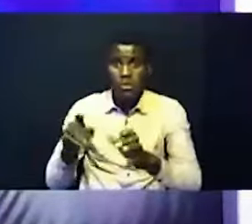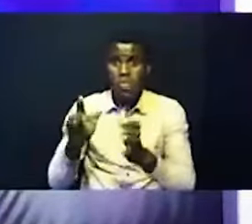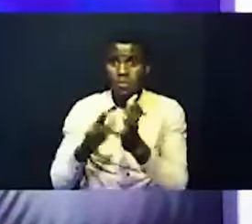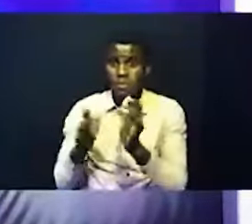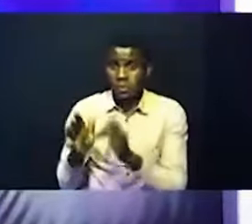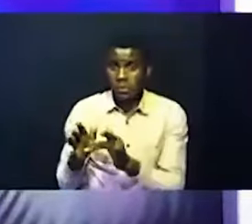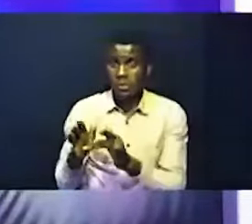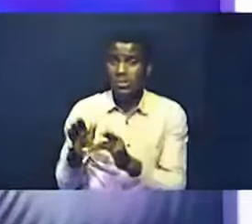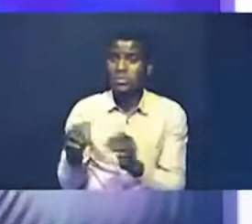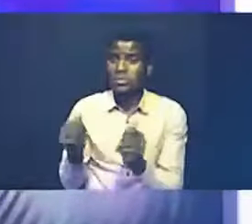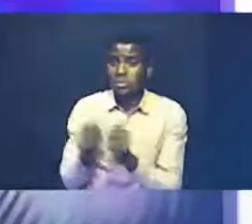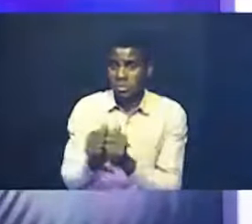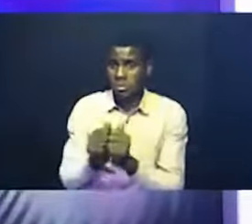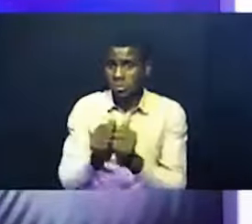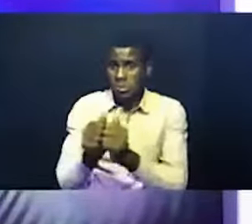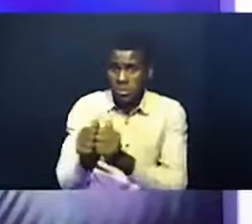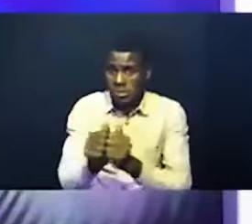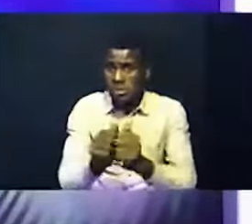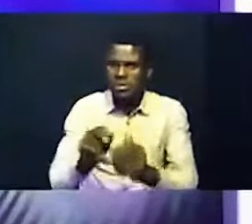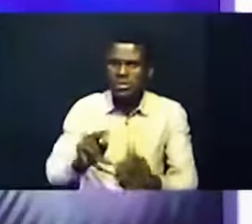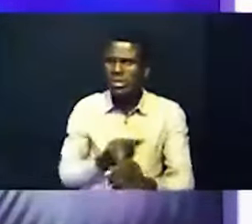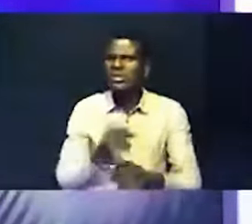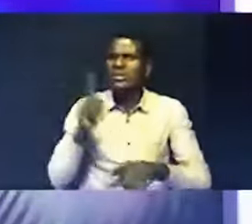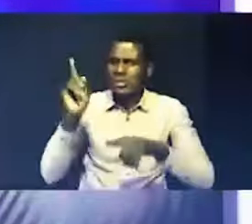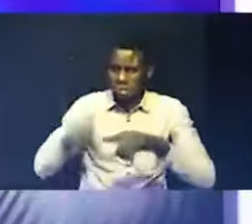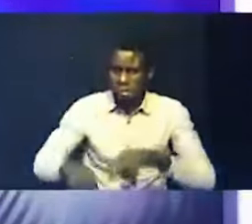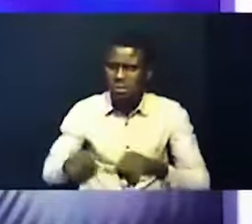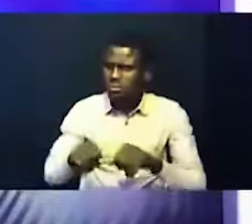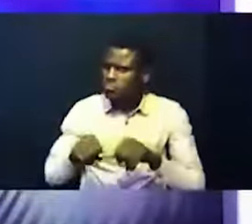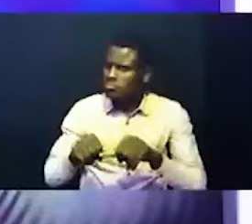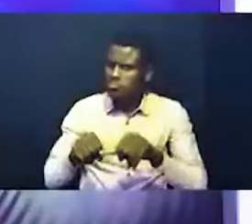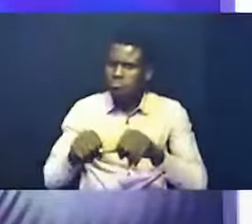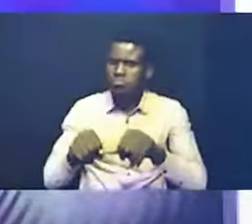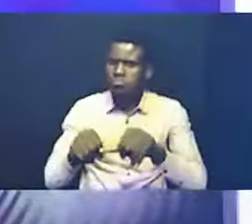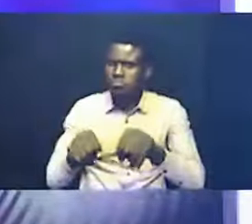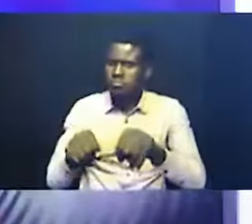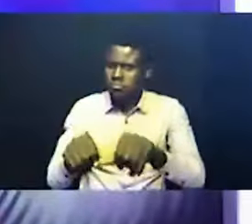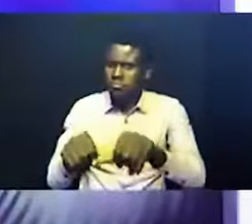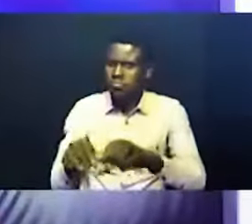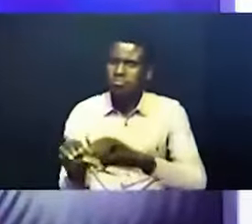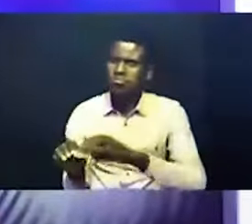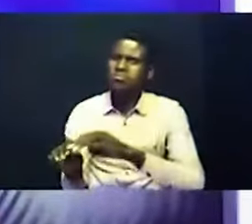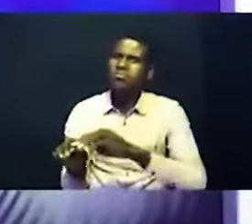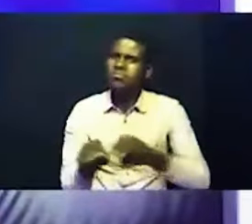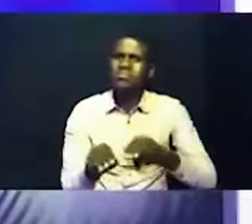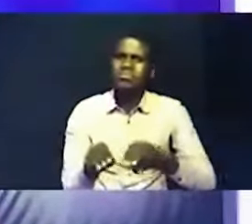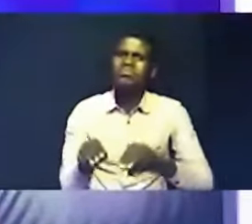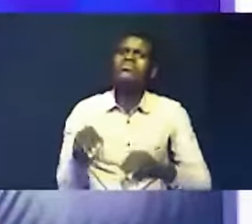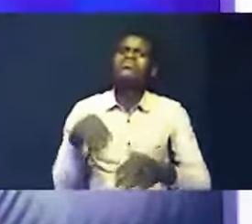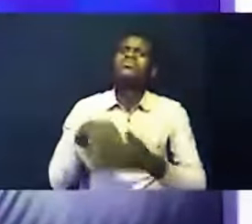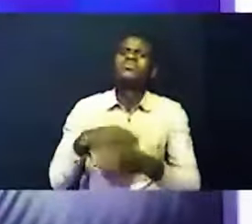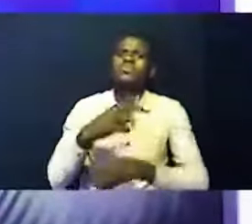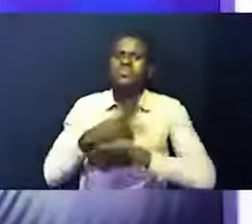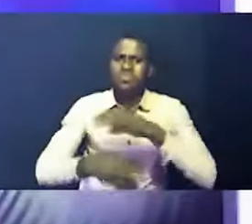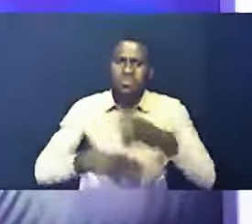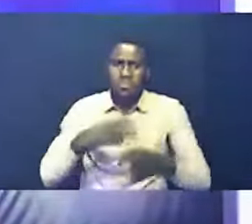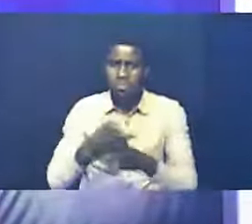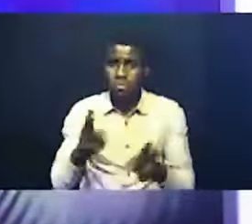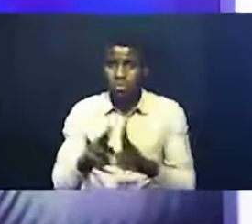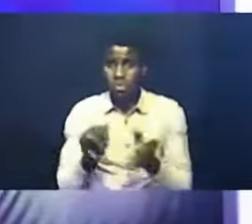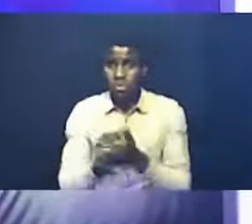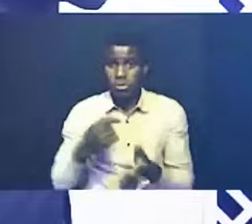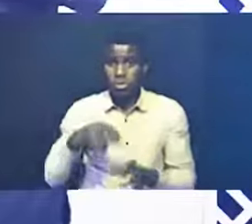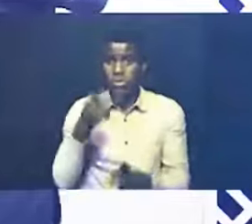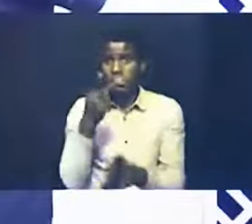boot we'll be able to navigate through this world and still keep our Jesus and our